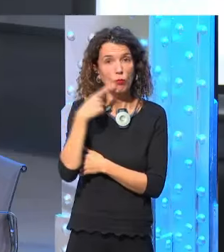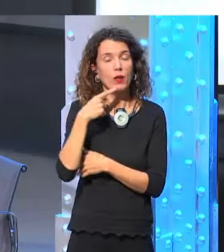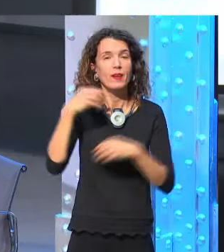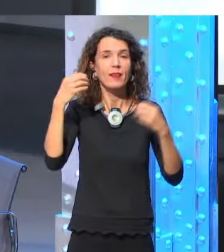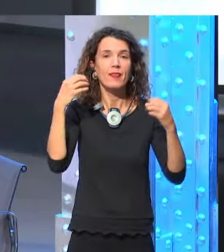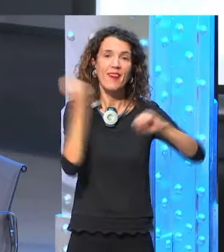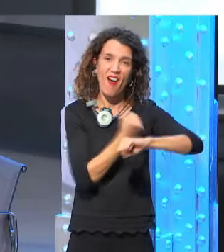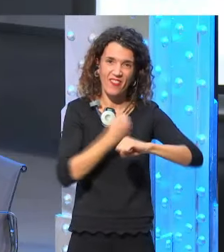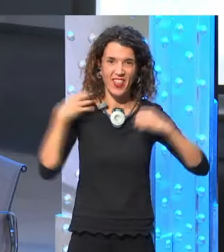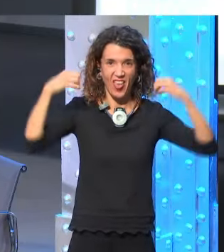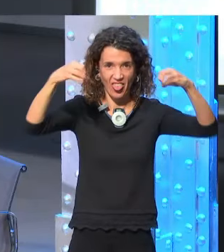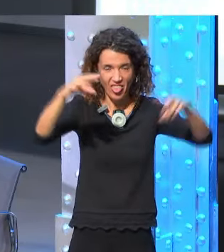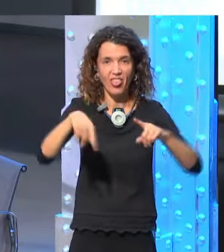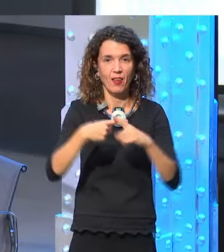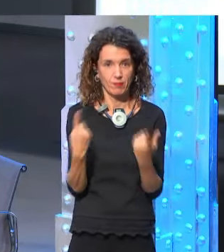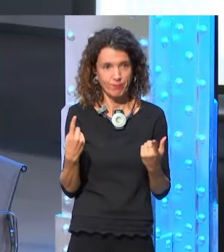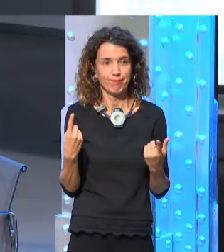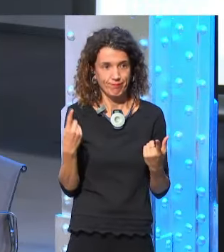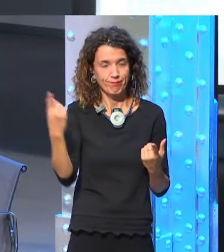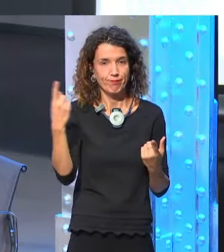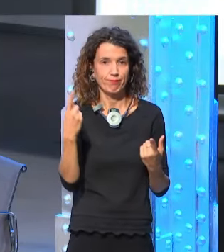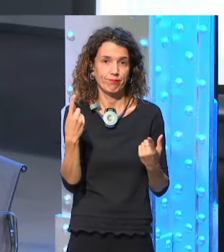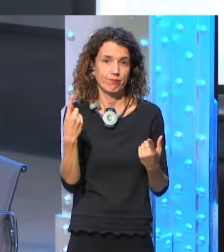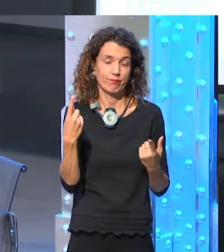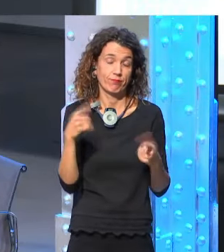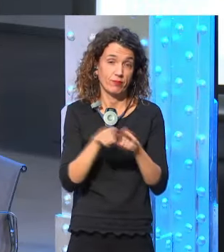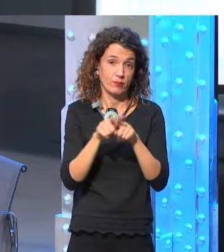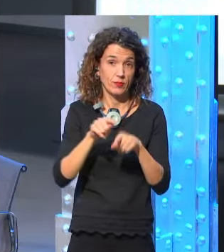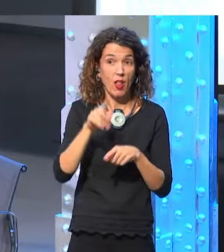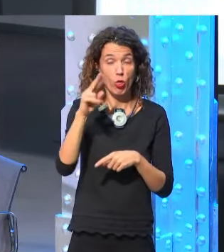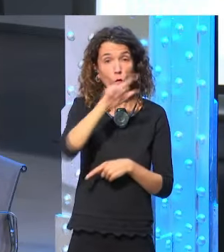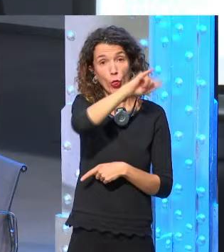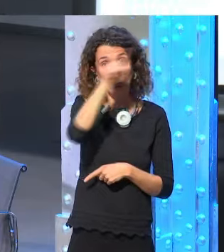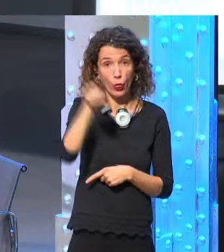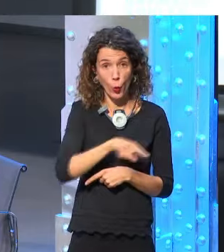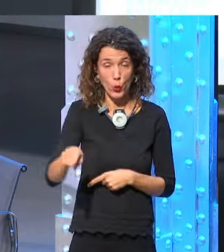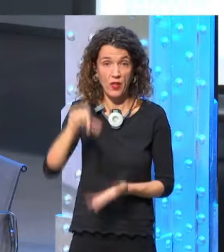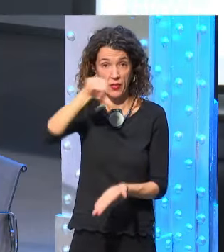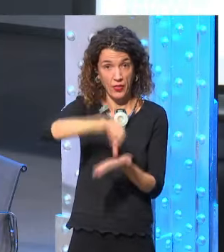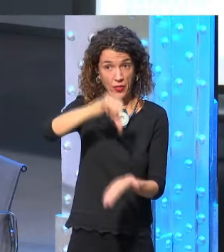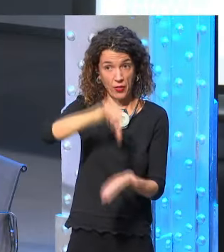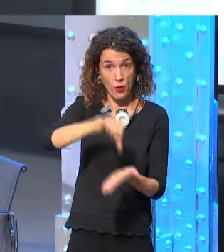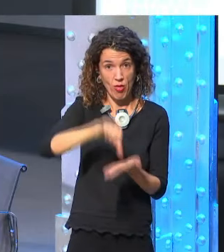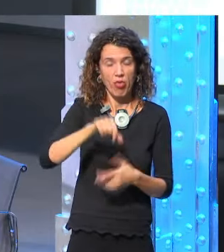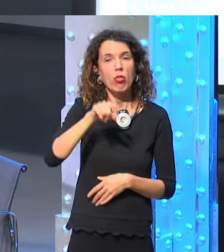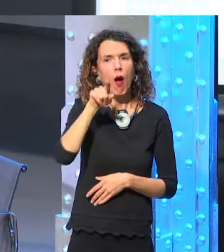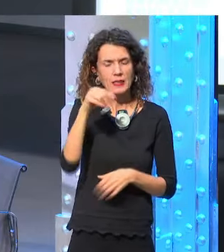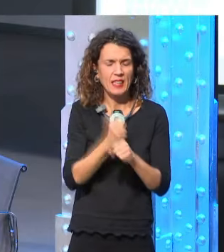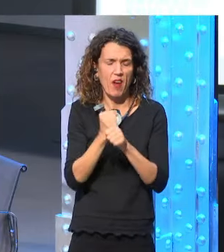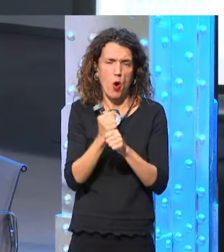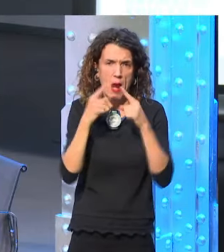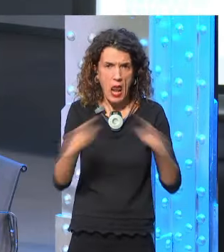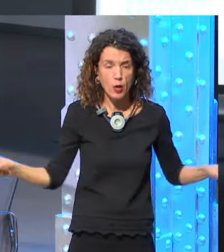most prestigious shopping street in Zurich. It's our longest work. It's 1.1 kilometer long,